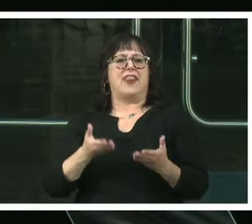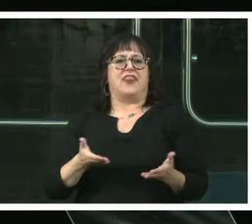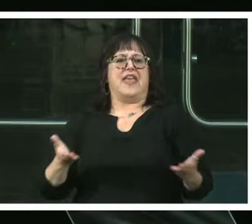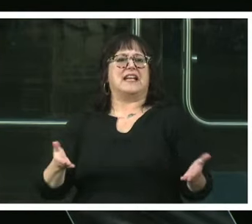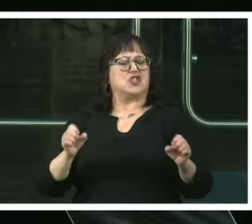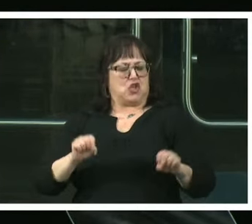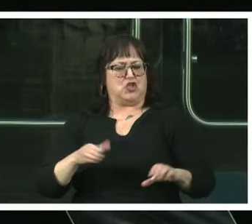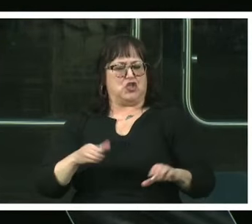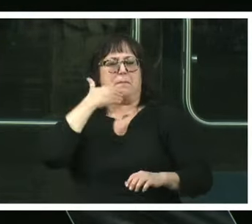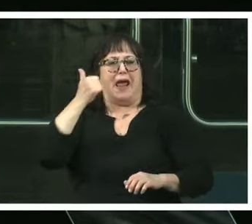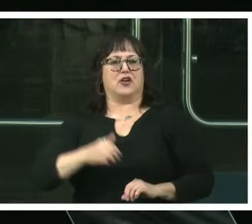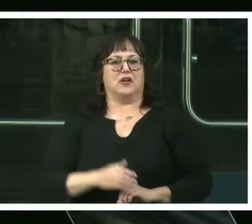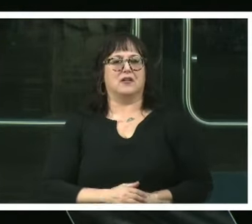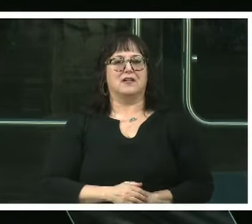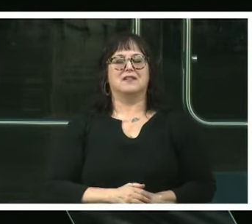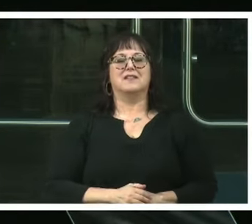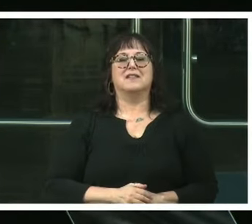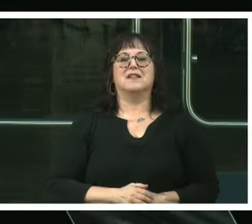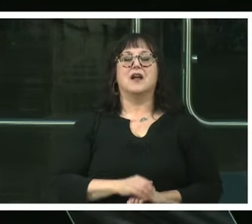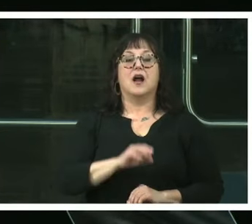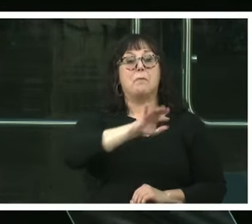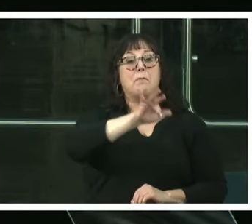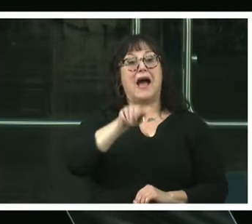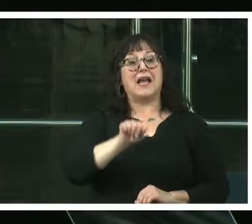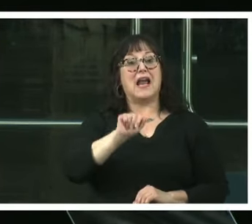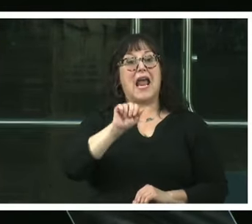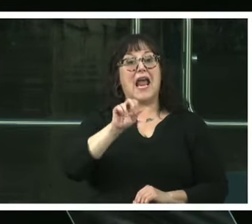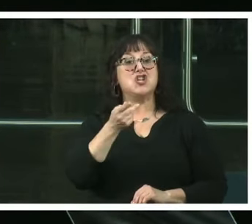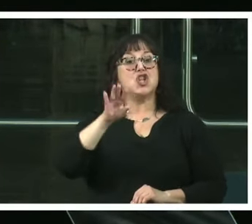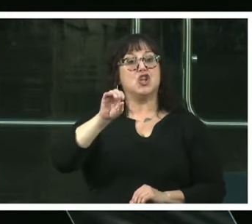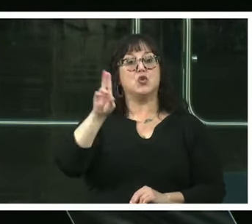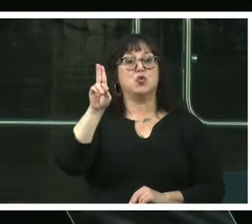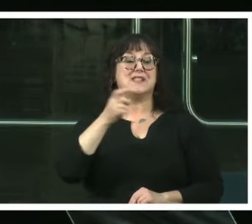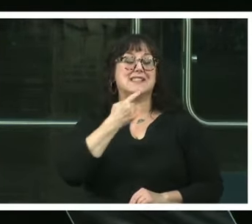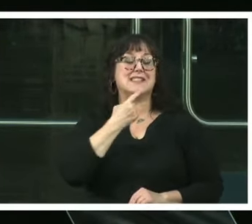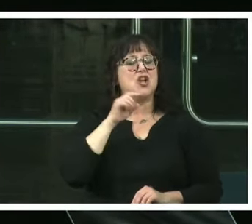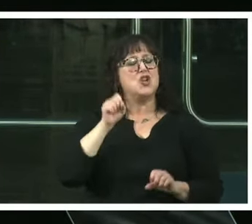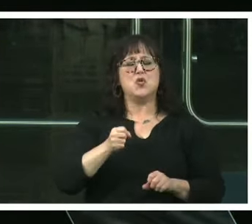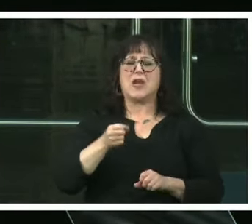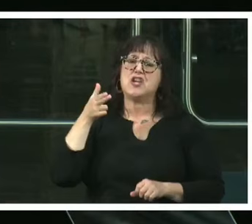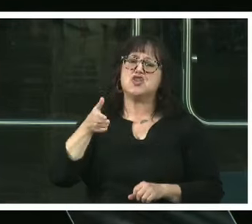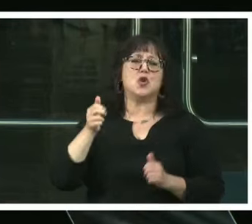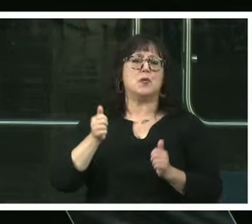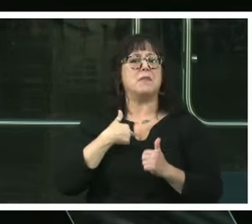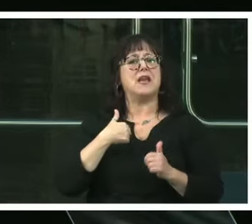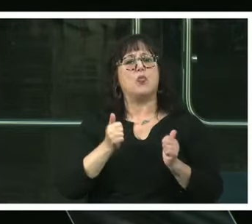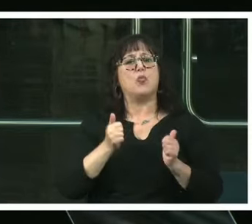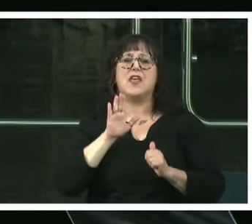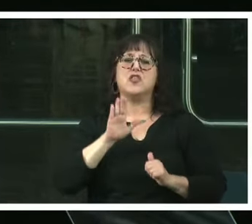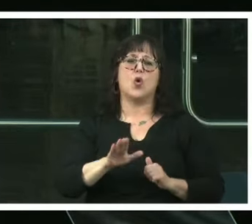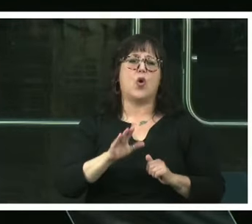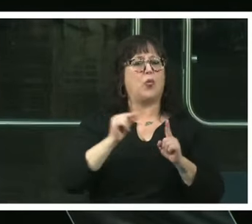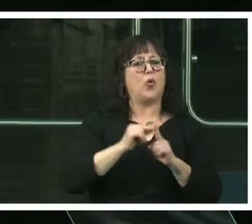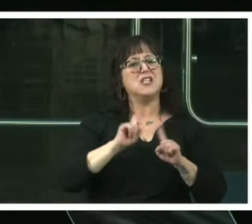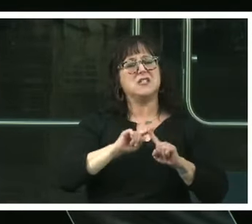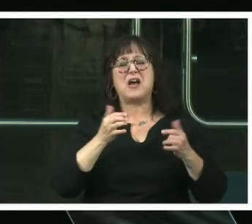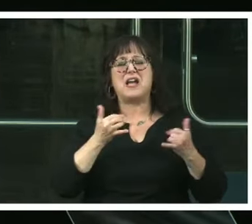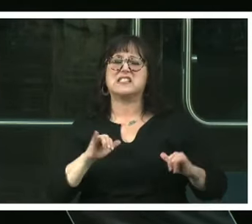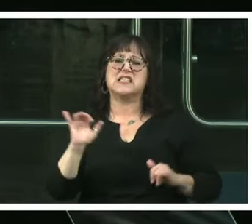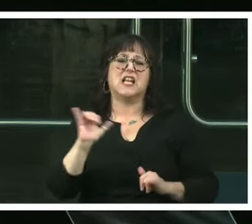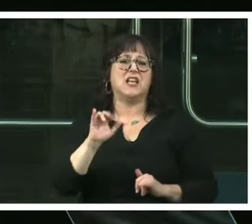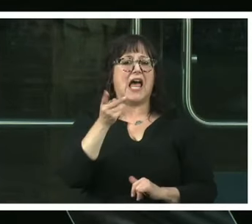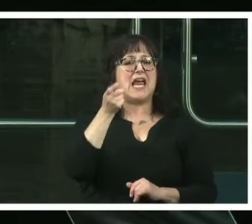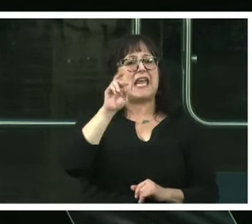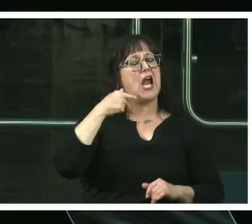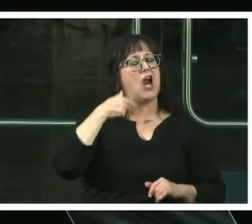As Maya Angelou said, "You may shoot me with your words, but still like air I rise."